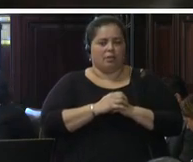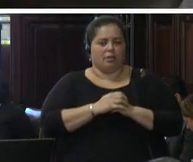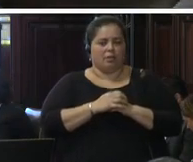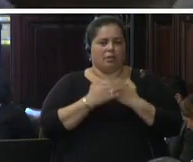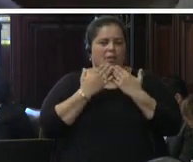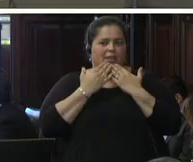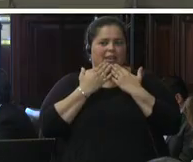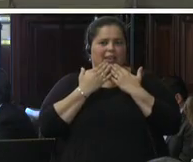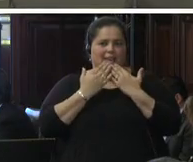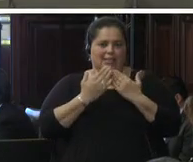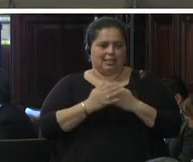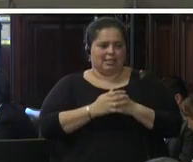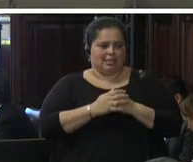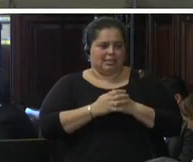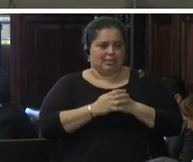señora chair